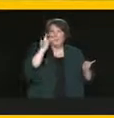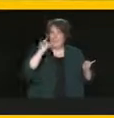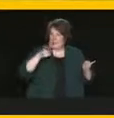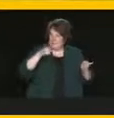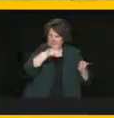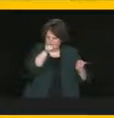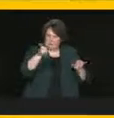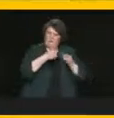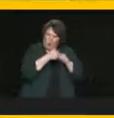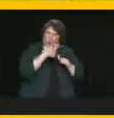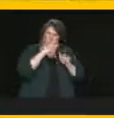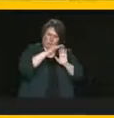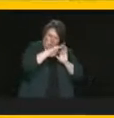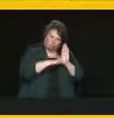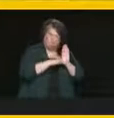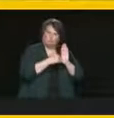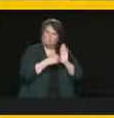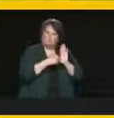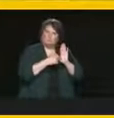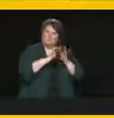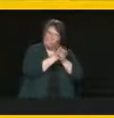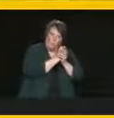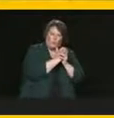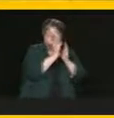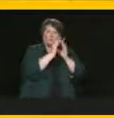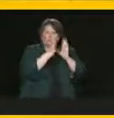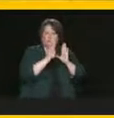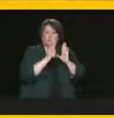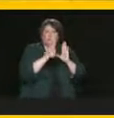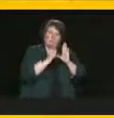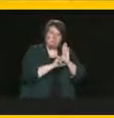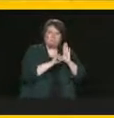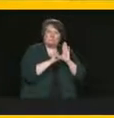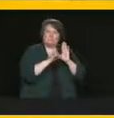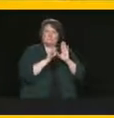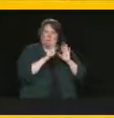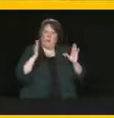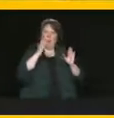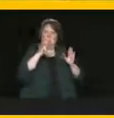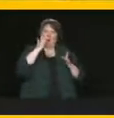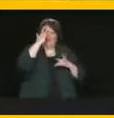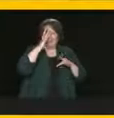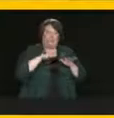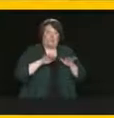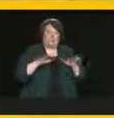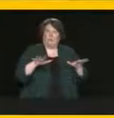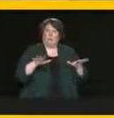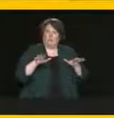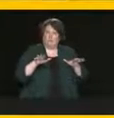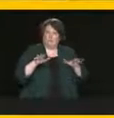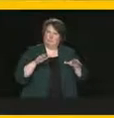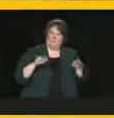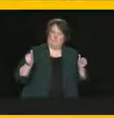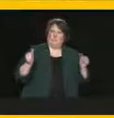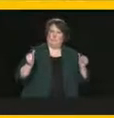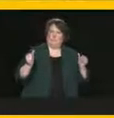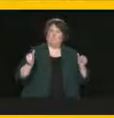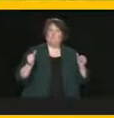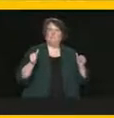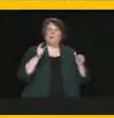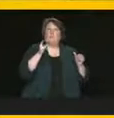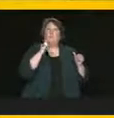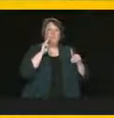to have the lowest infection rate possible. But in the short term, given the data and